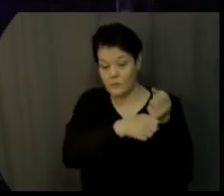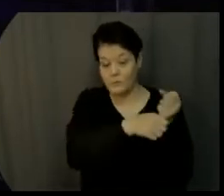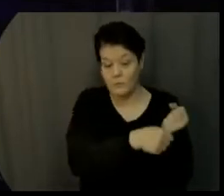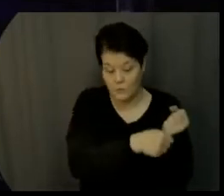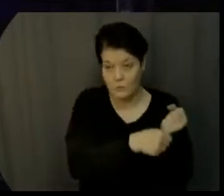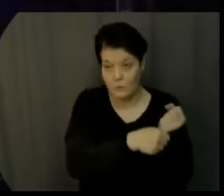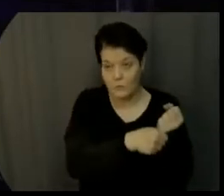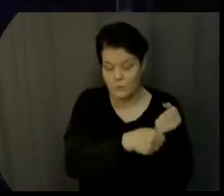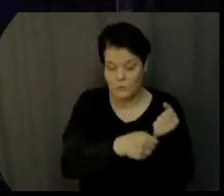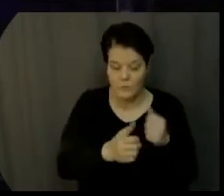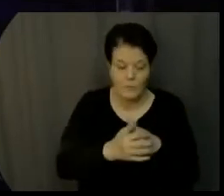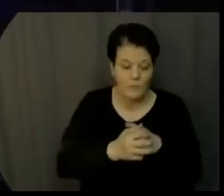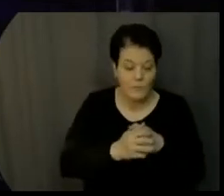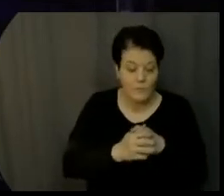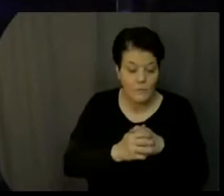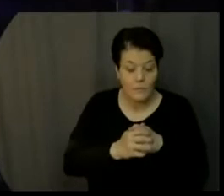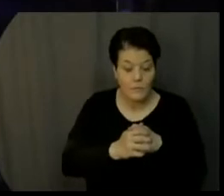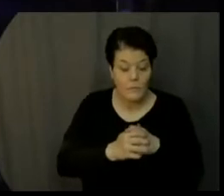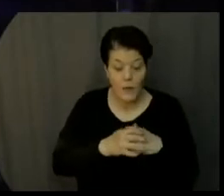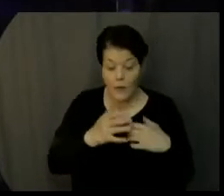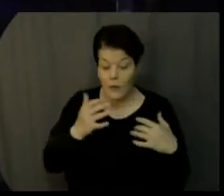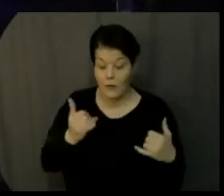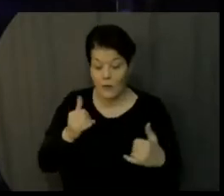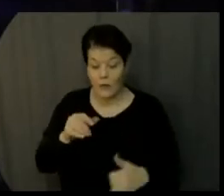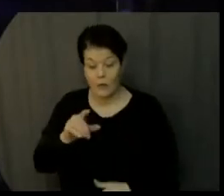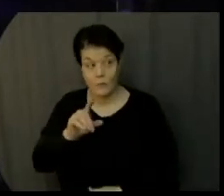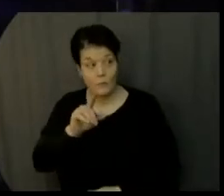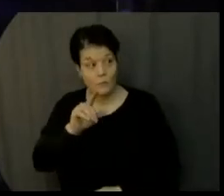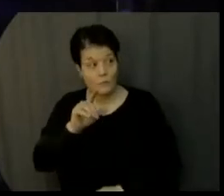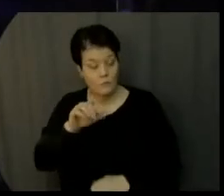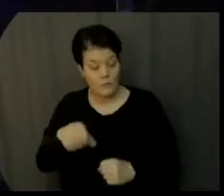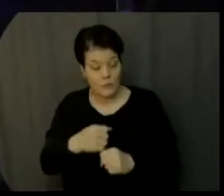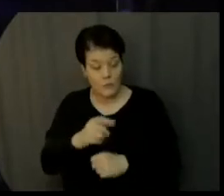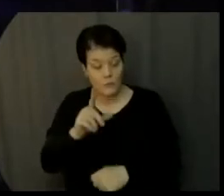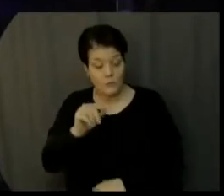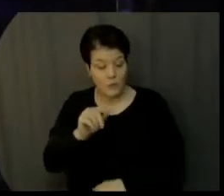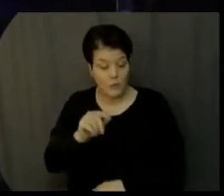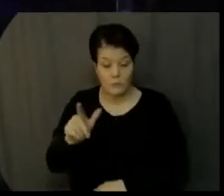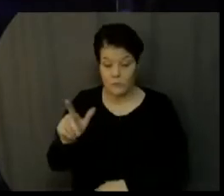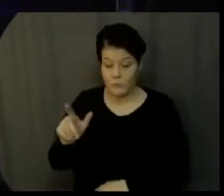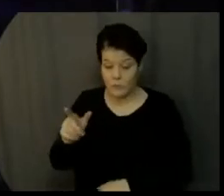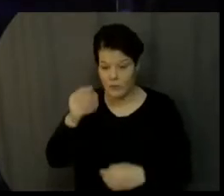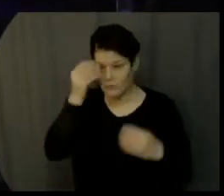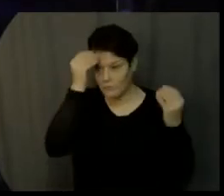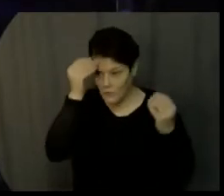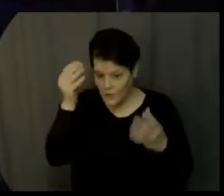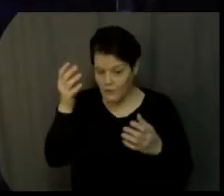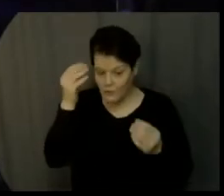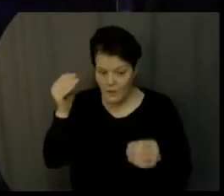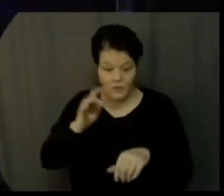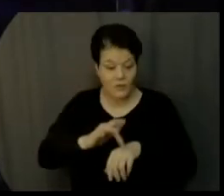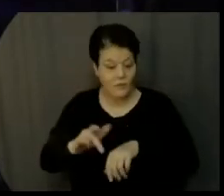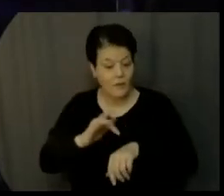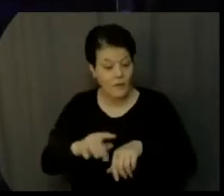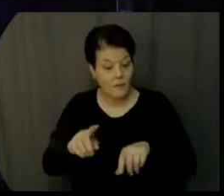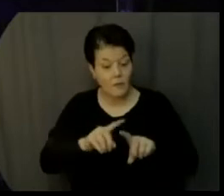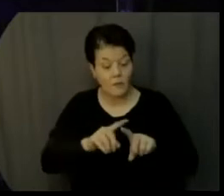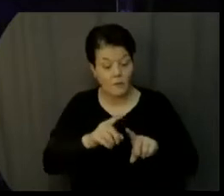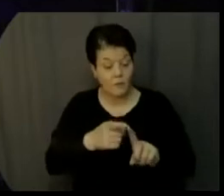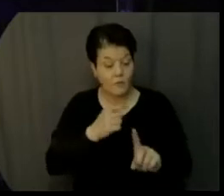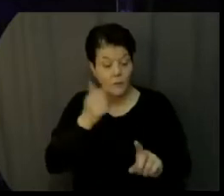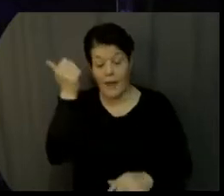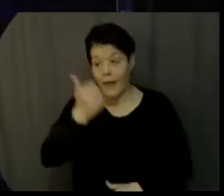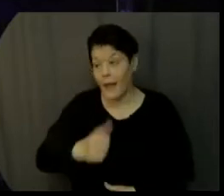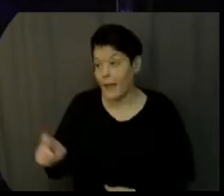It says they were committed to the apostles' teaching. For us, it's the Bible. We have this great gift that's been passed on to